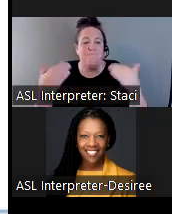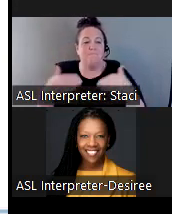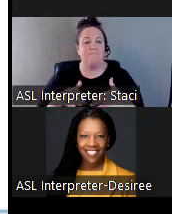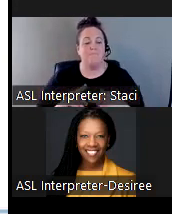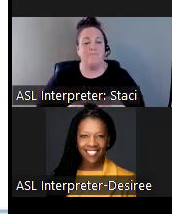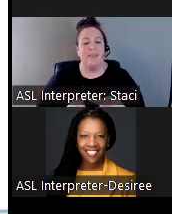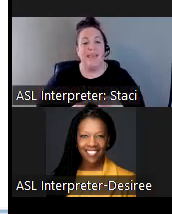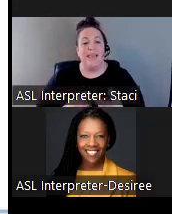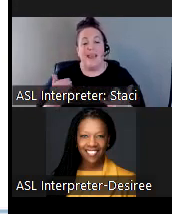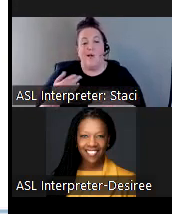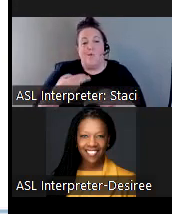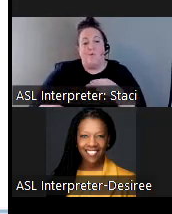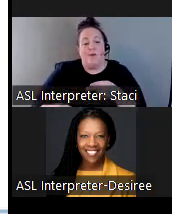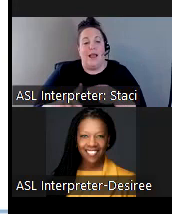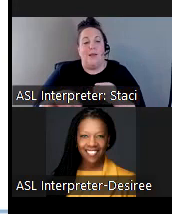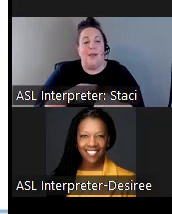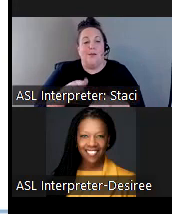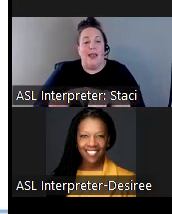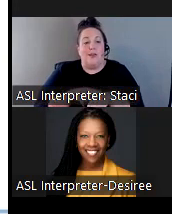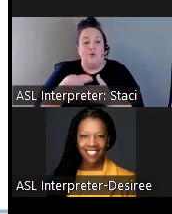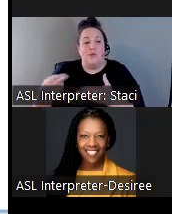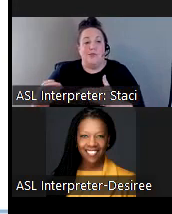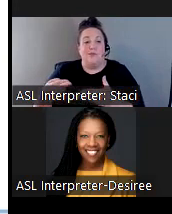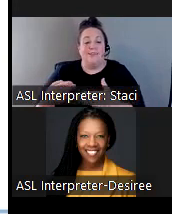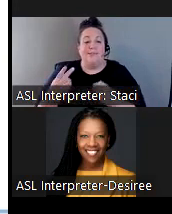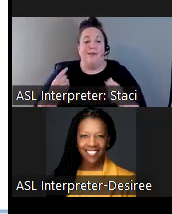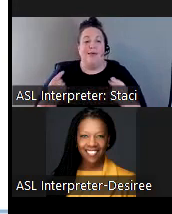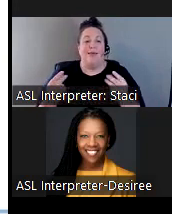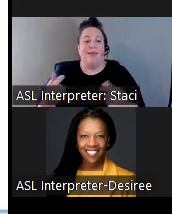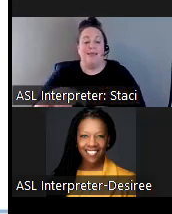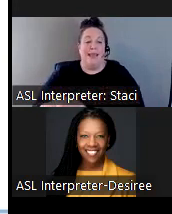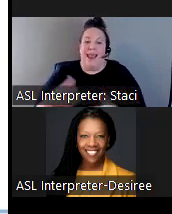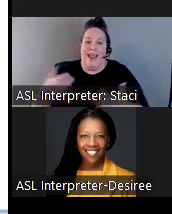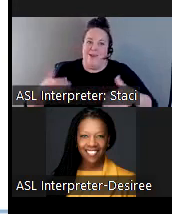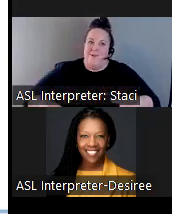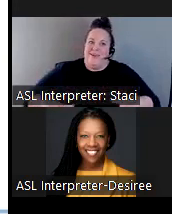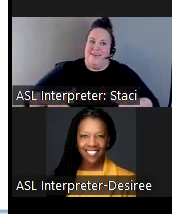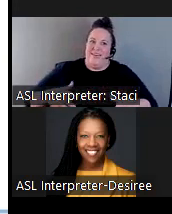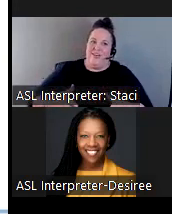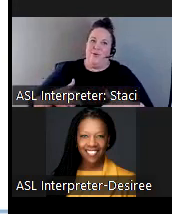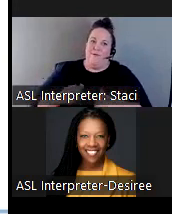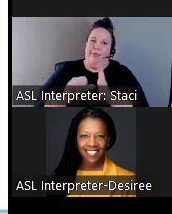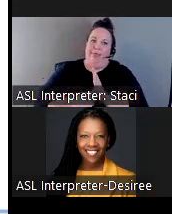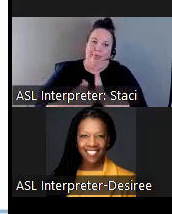I'm going to talk briefly about national resources, and I'll go a little more quickly through this. I don't want to belabor the point.